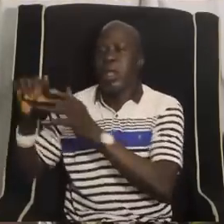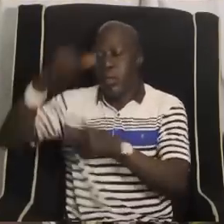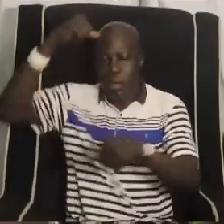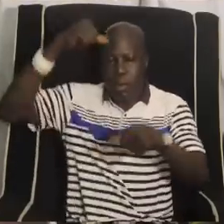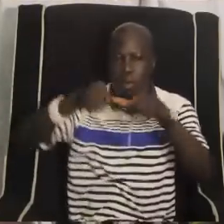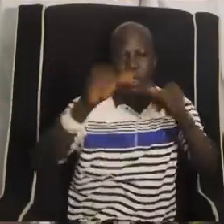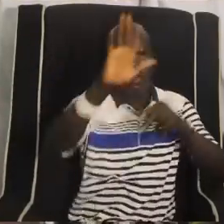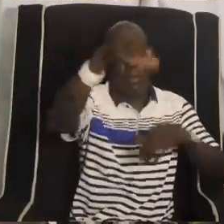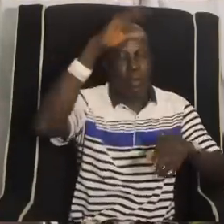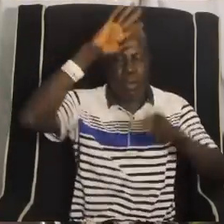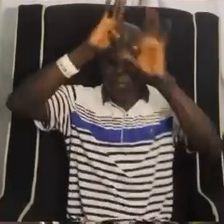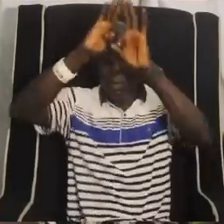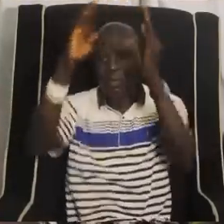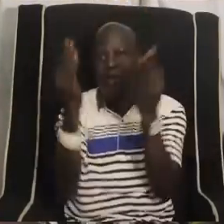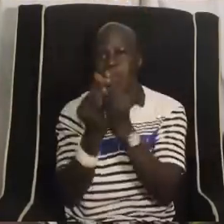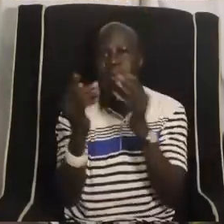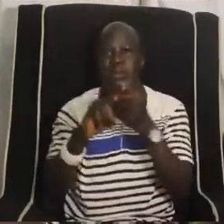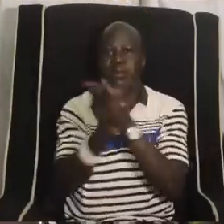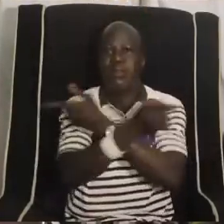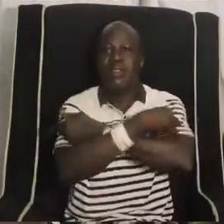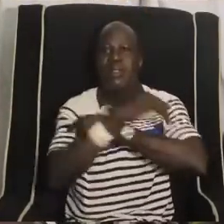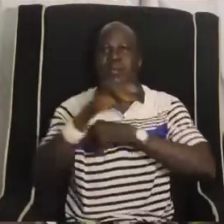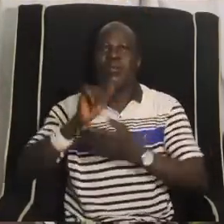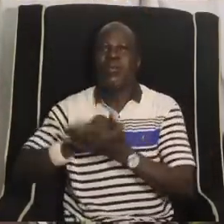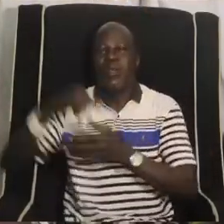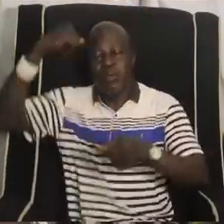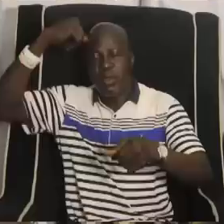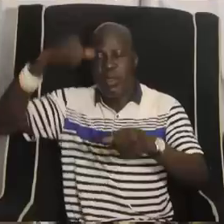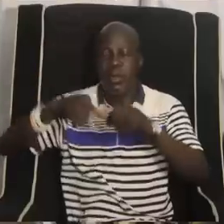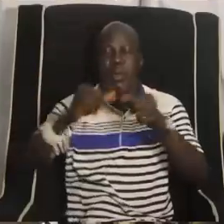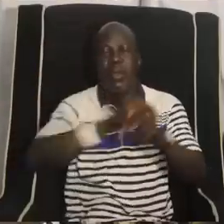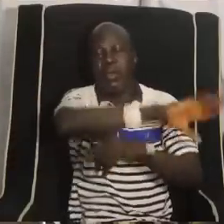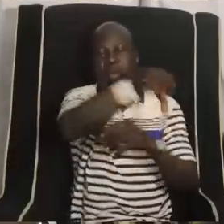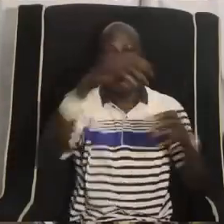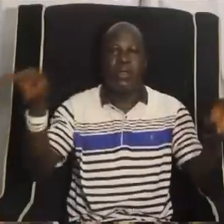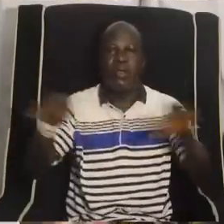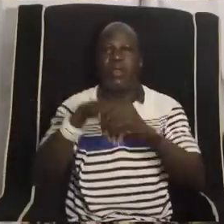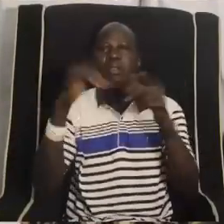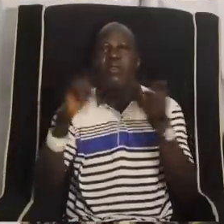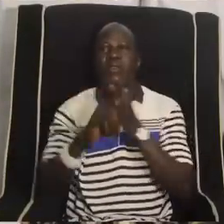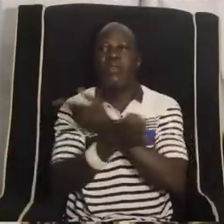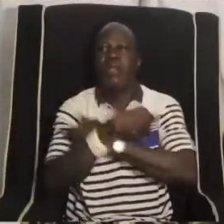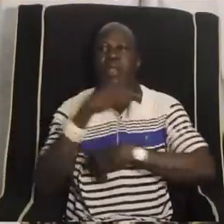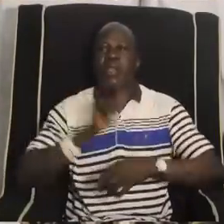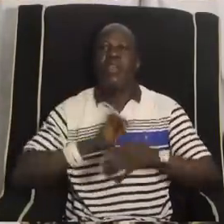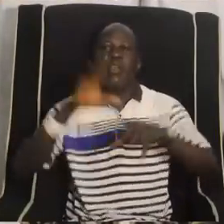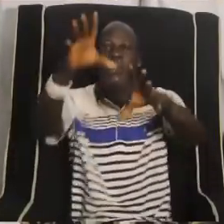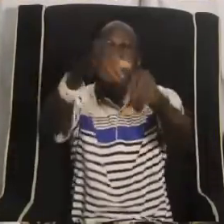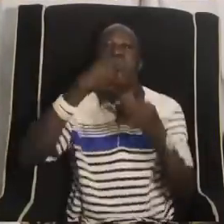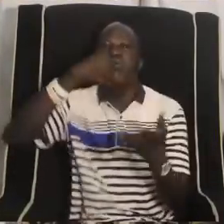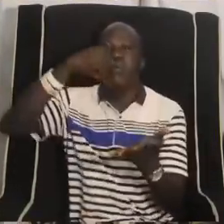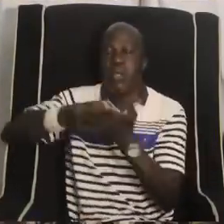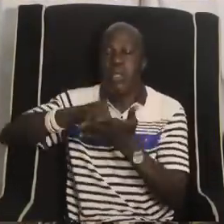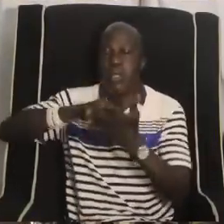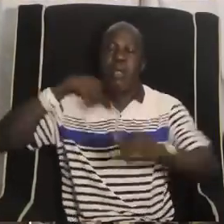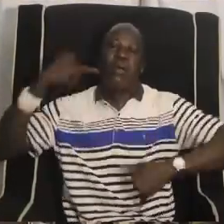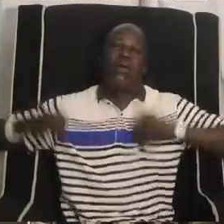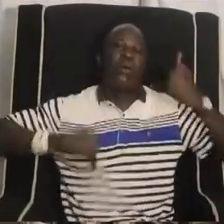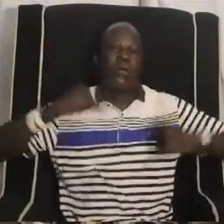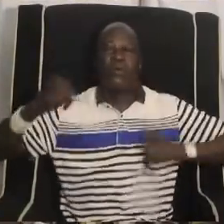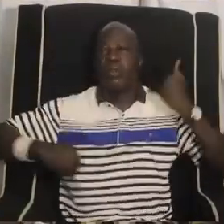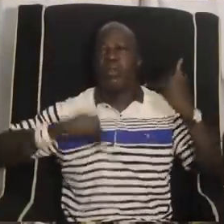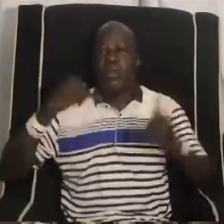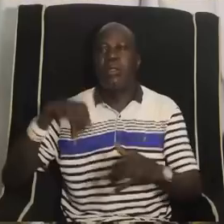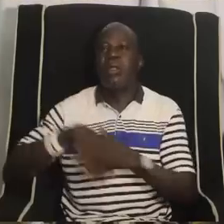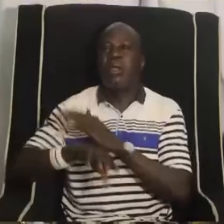rẹ lónìí. Remember your family today. Arántí ìgbéyàwó rẹ lónìí. Remember your marriage today. Wà á gba lẹ́tà ayọ̀. We will receive